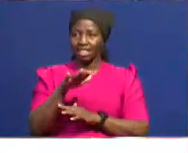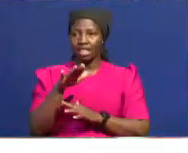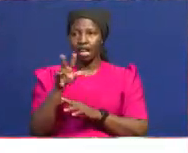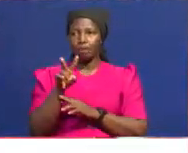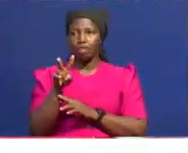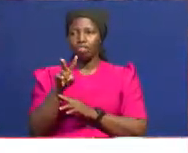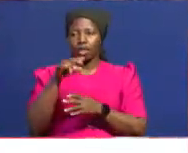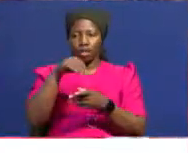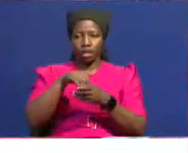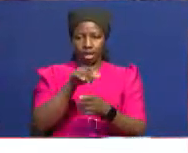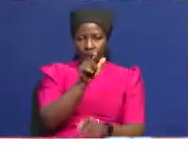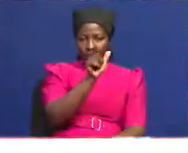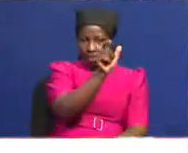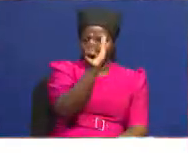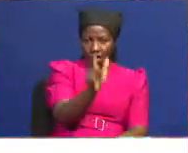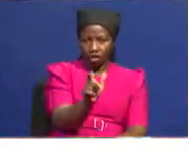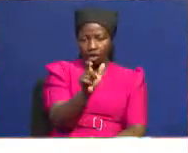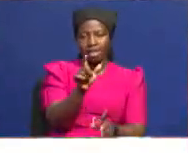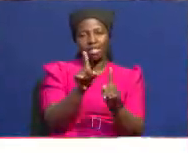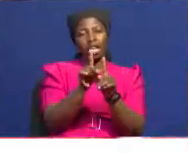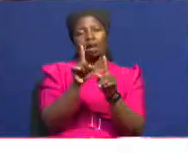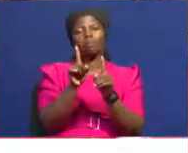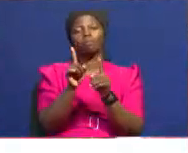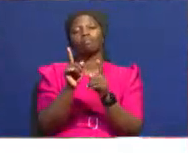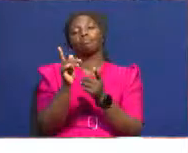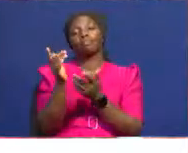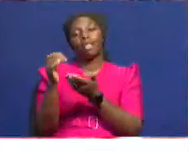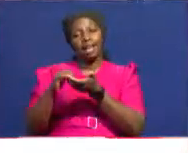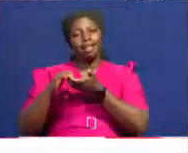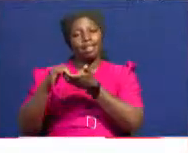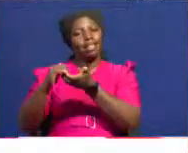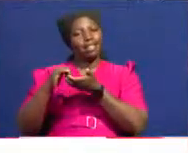both in the region and through his engagements